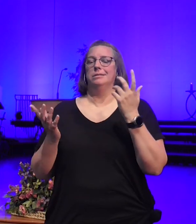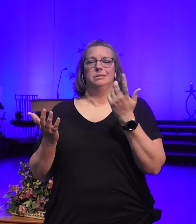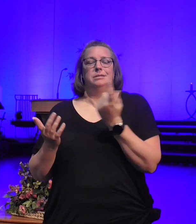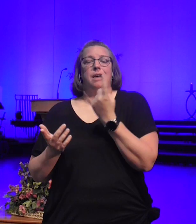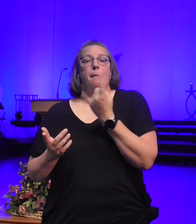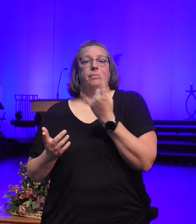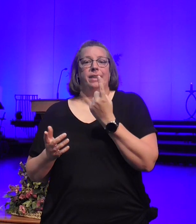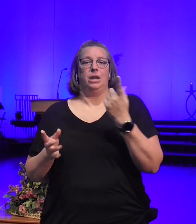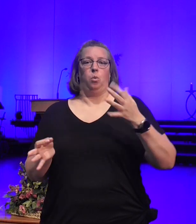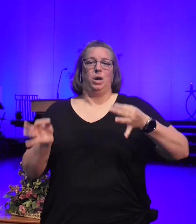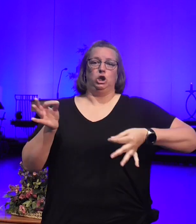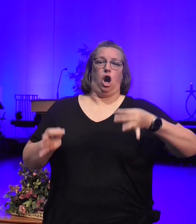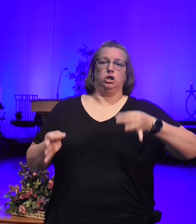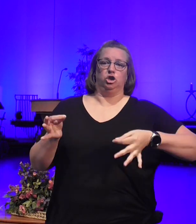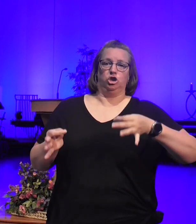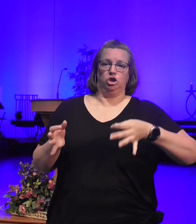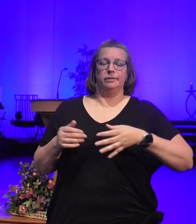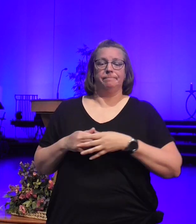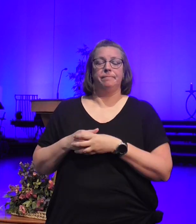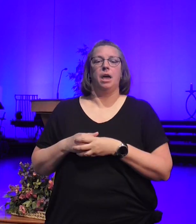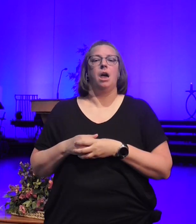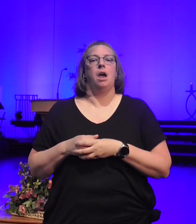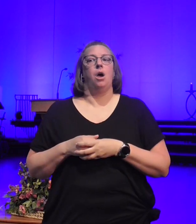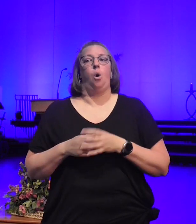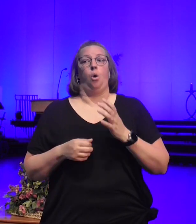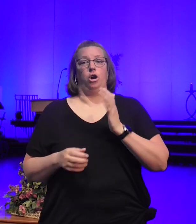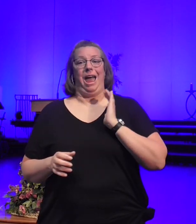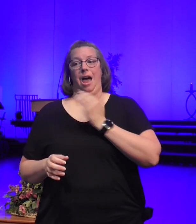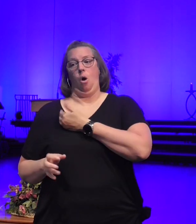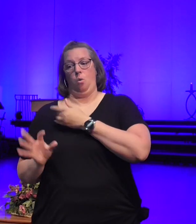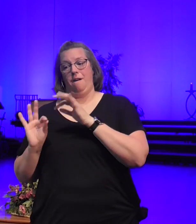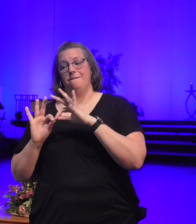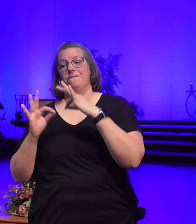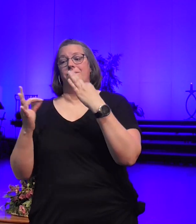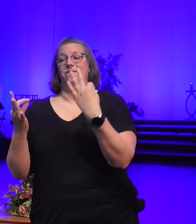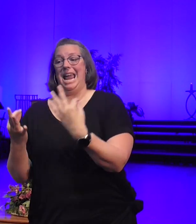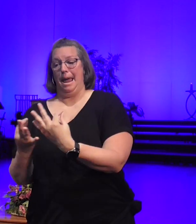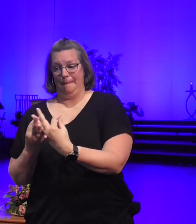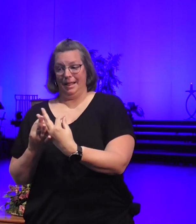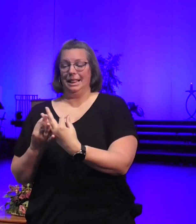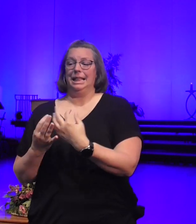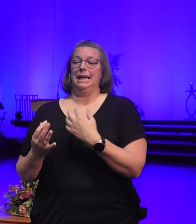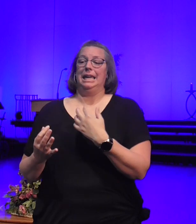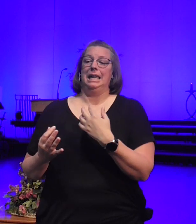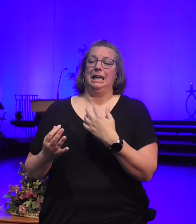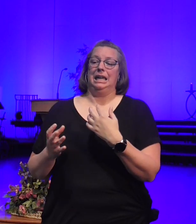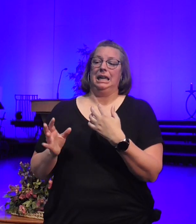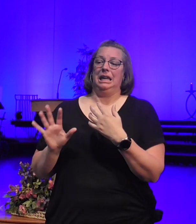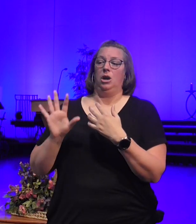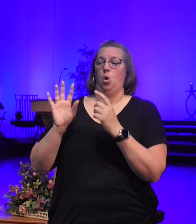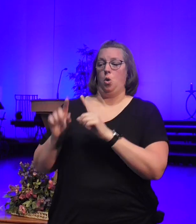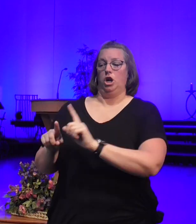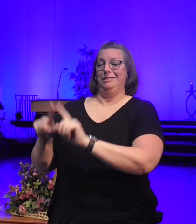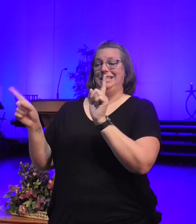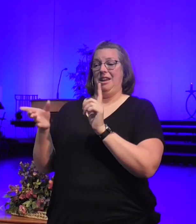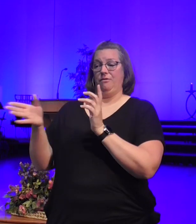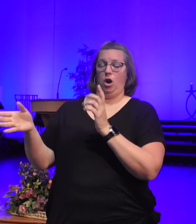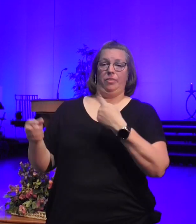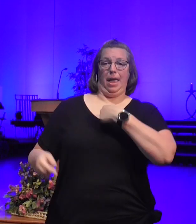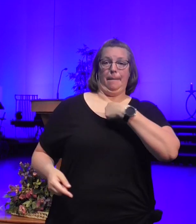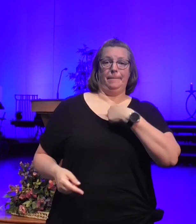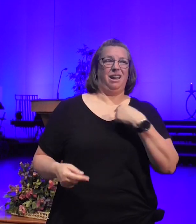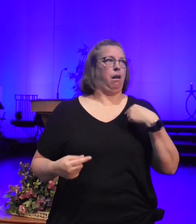or were judged. Maybe it's that our family, we were this way and everyone else in our family was that way, and we're thinking, am